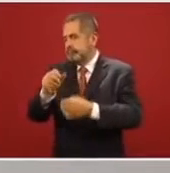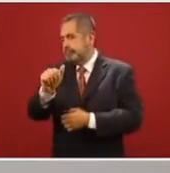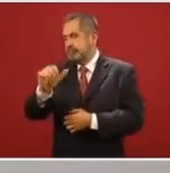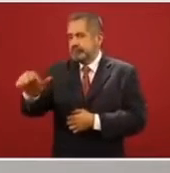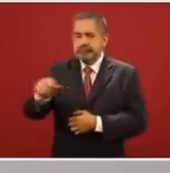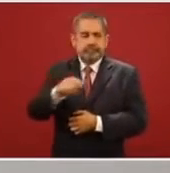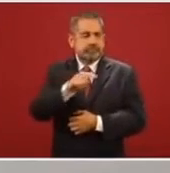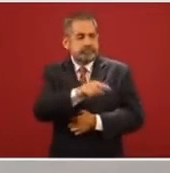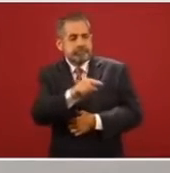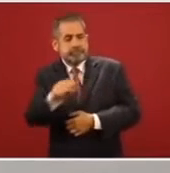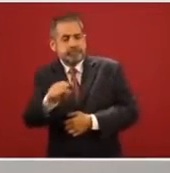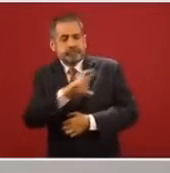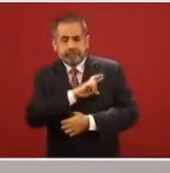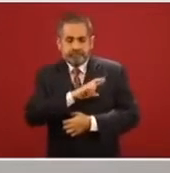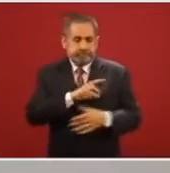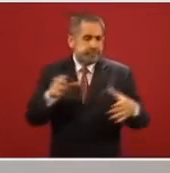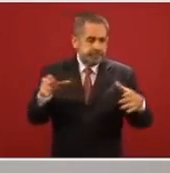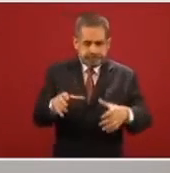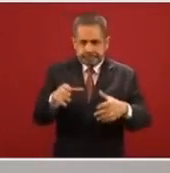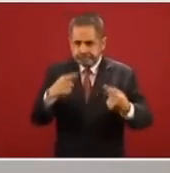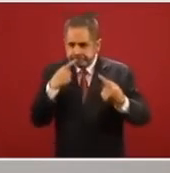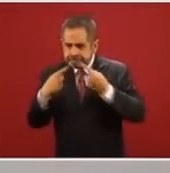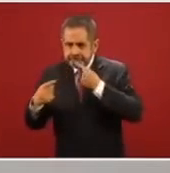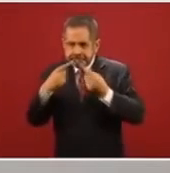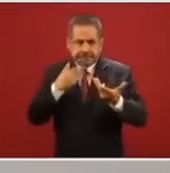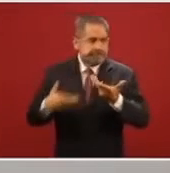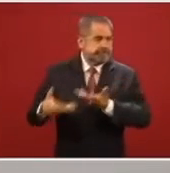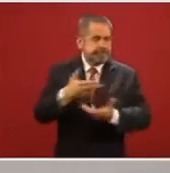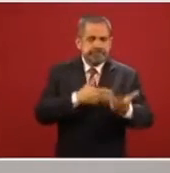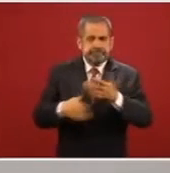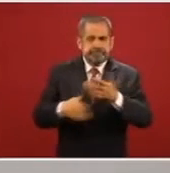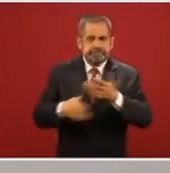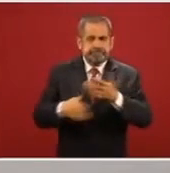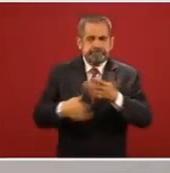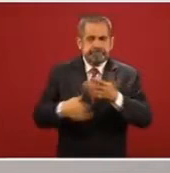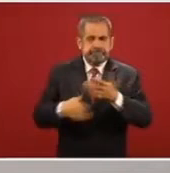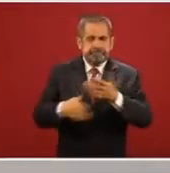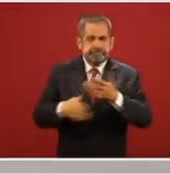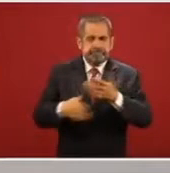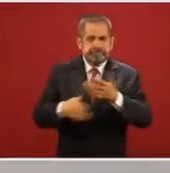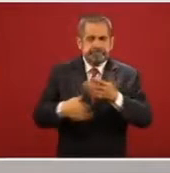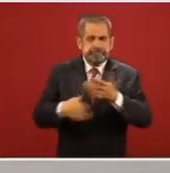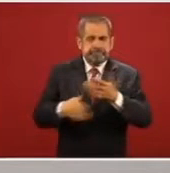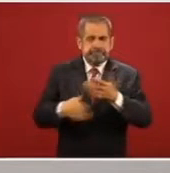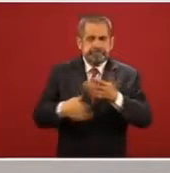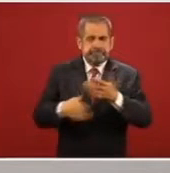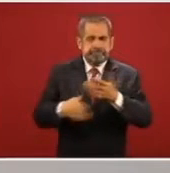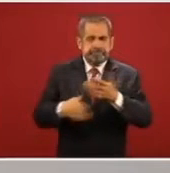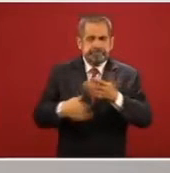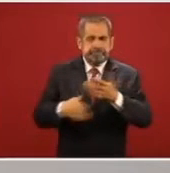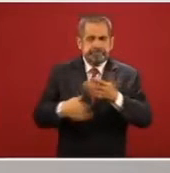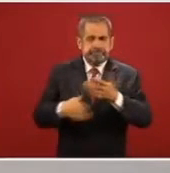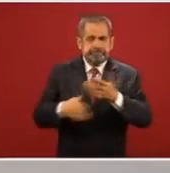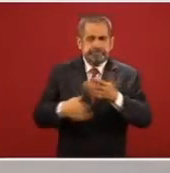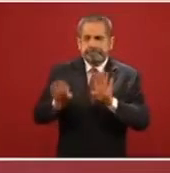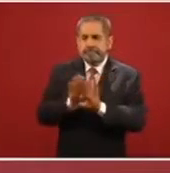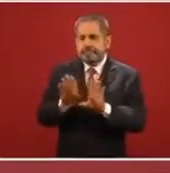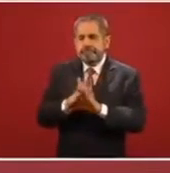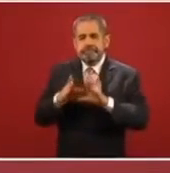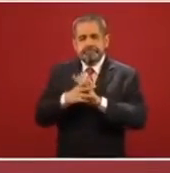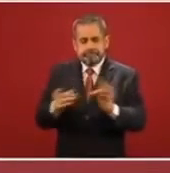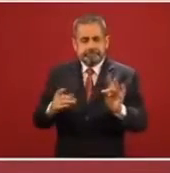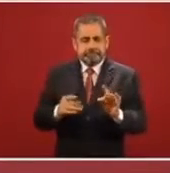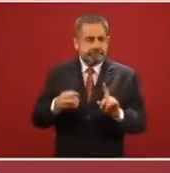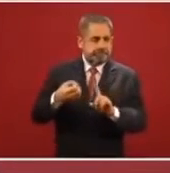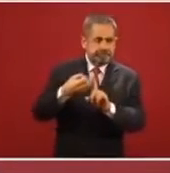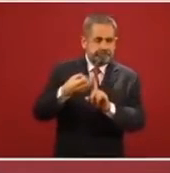y con organizaciones privadas and with para private buscar que la respuesta organizations sea to search that the response be